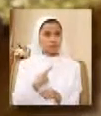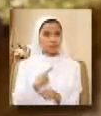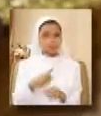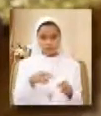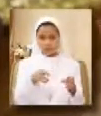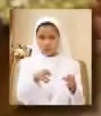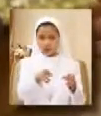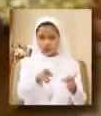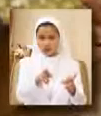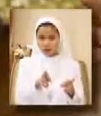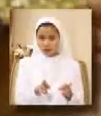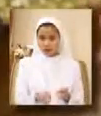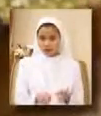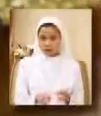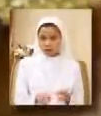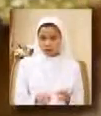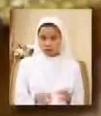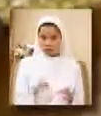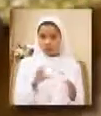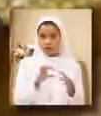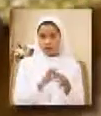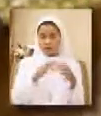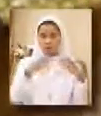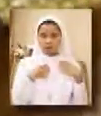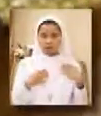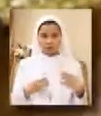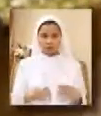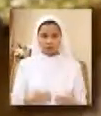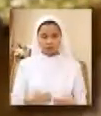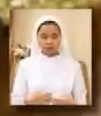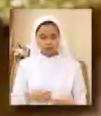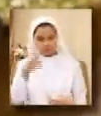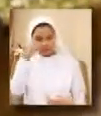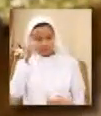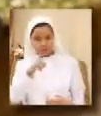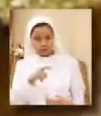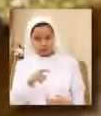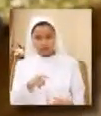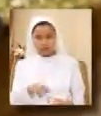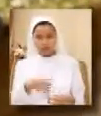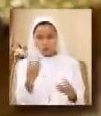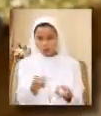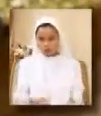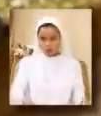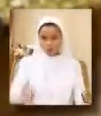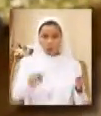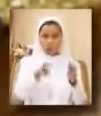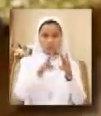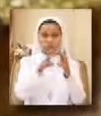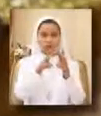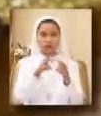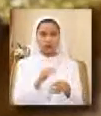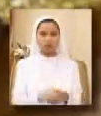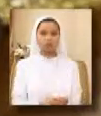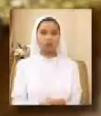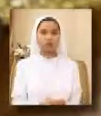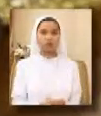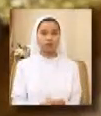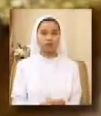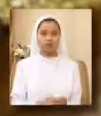know the entire ceremony muna. No? Nag-iba kasi bagong pope natin ngayon. Yes. No? From what I gather, baka